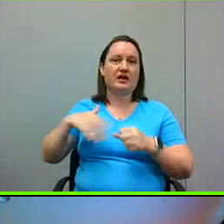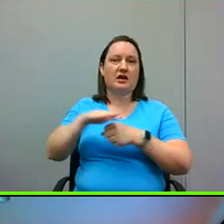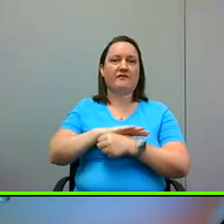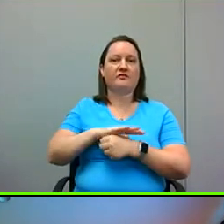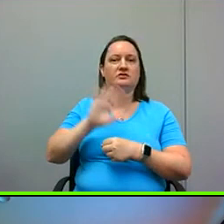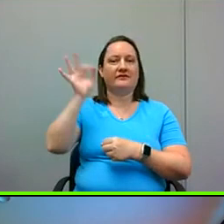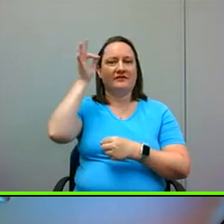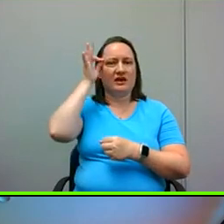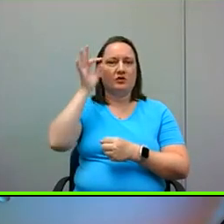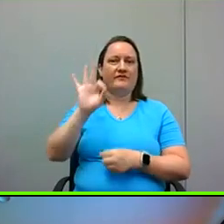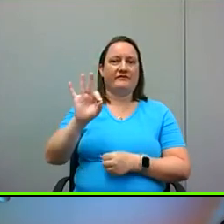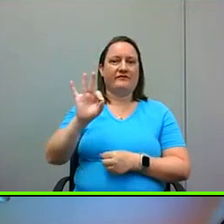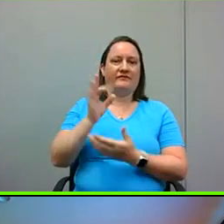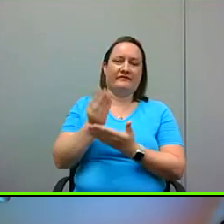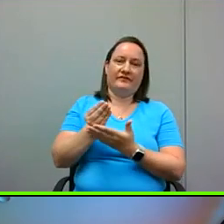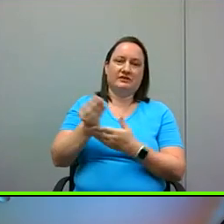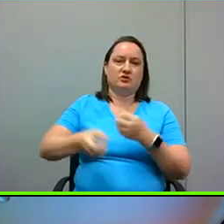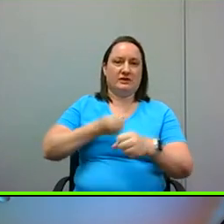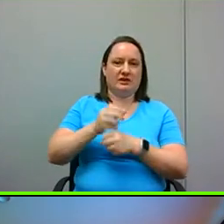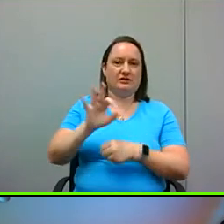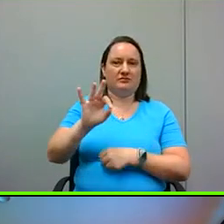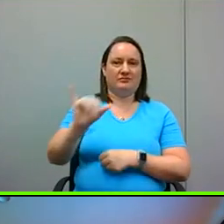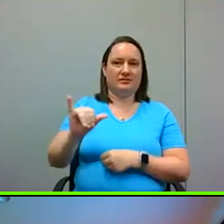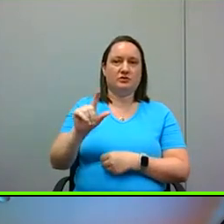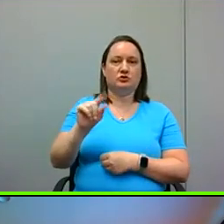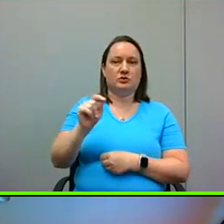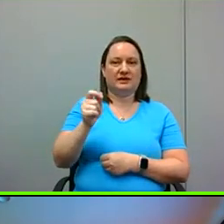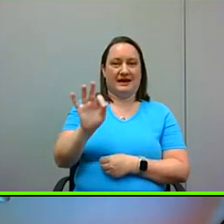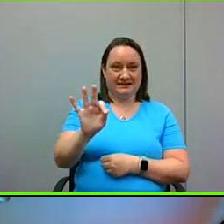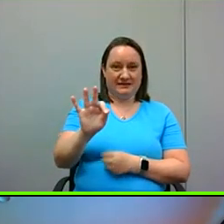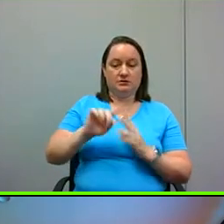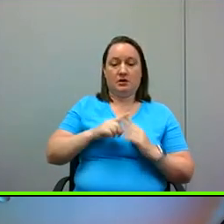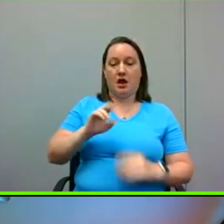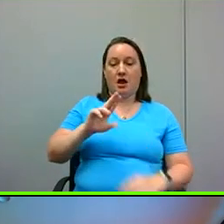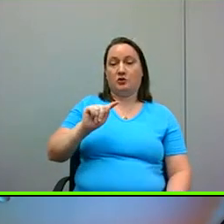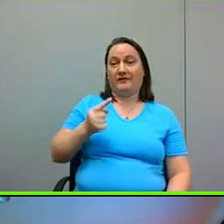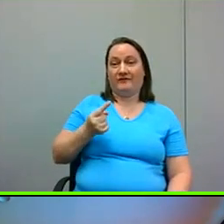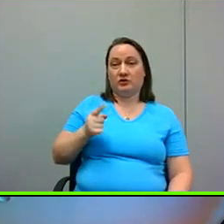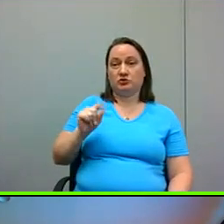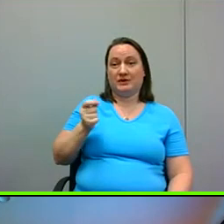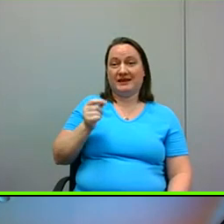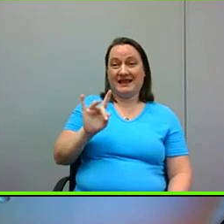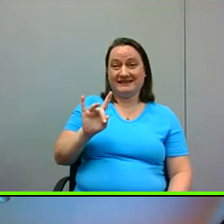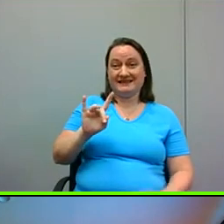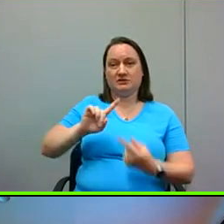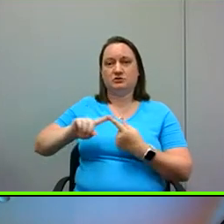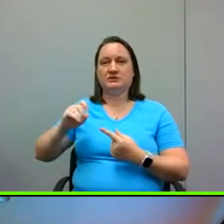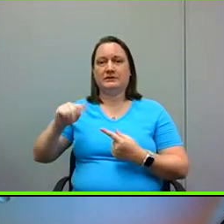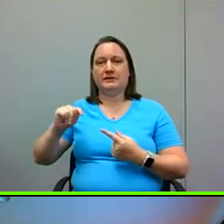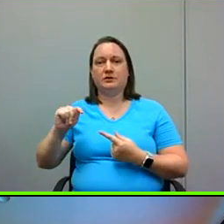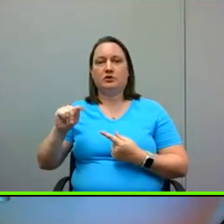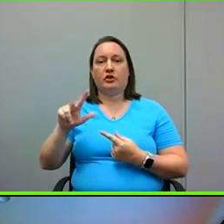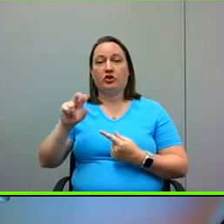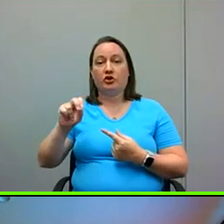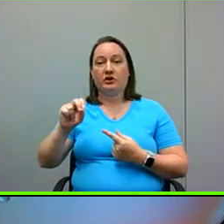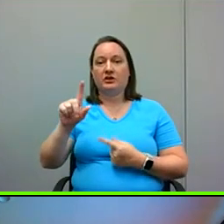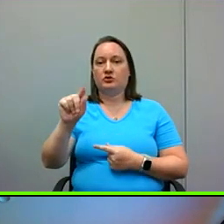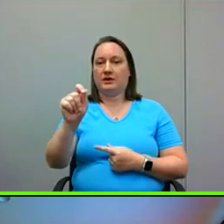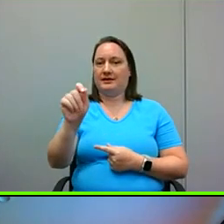year 2019, which runs from October 1st, 2018 to September 30th, 2019.